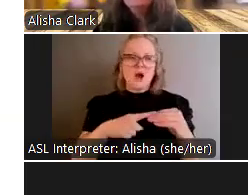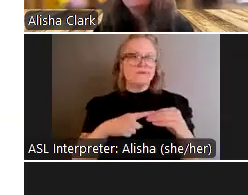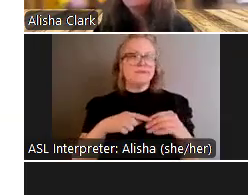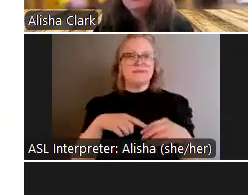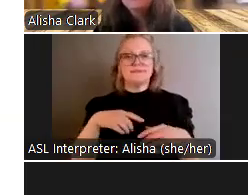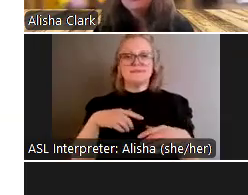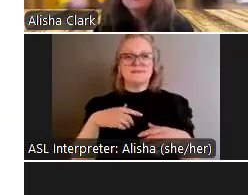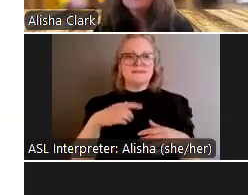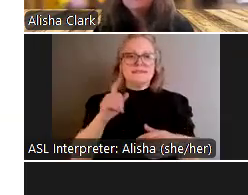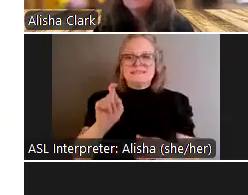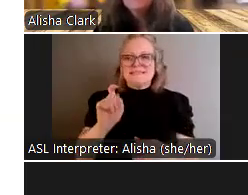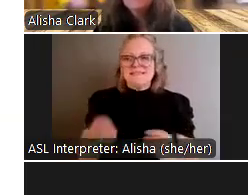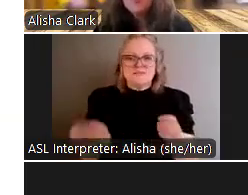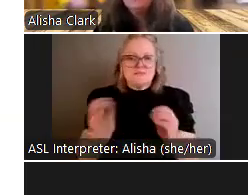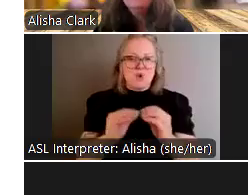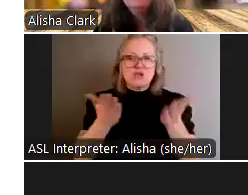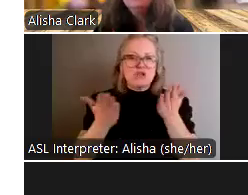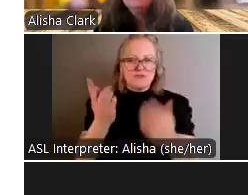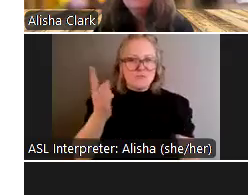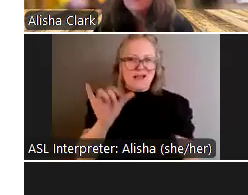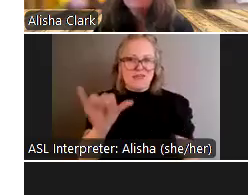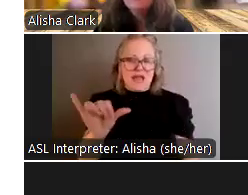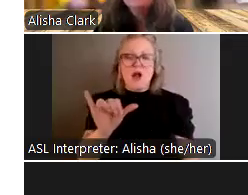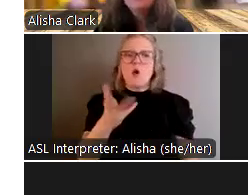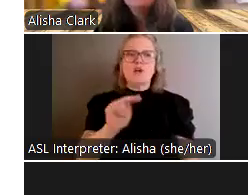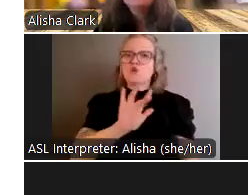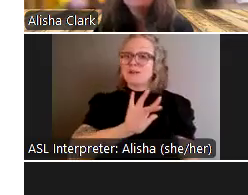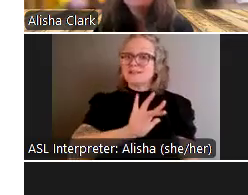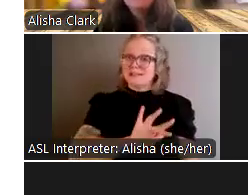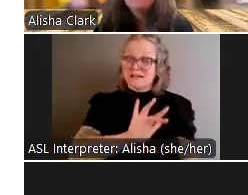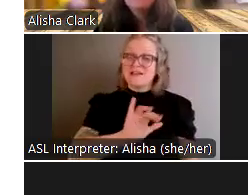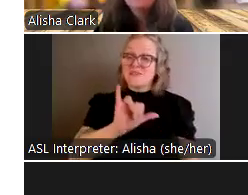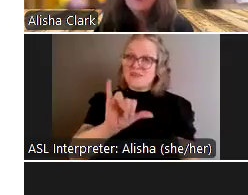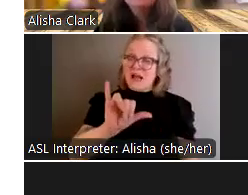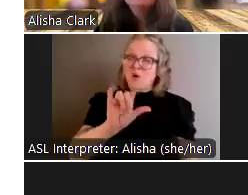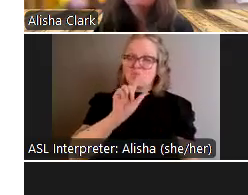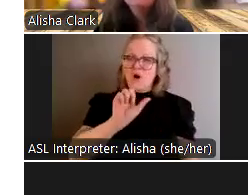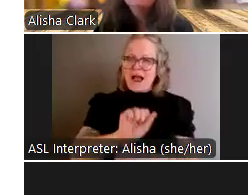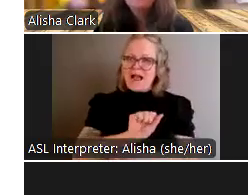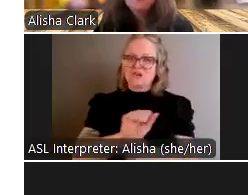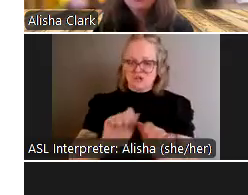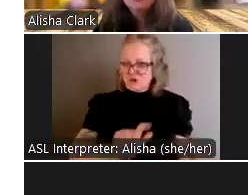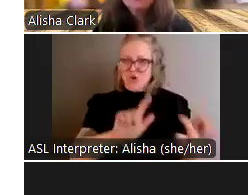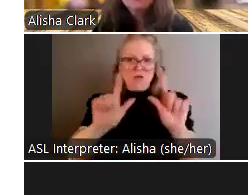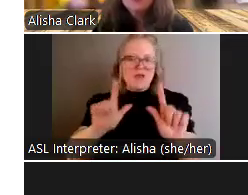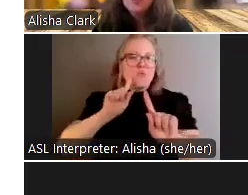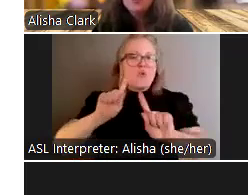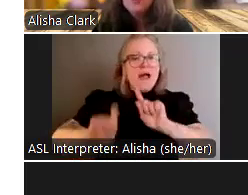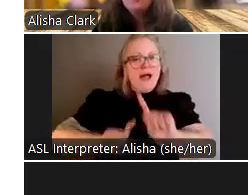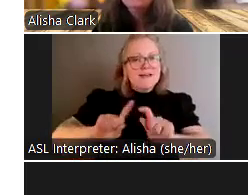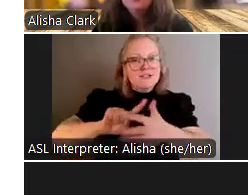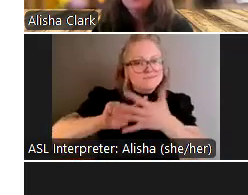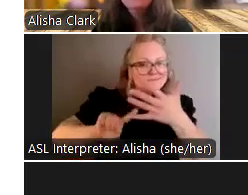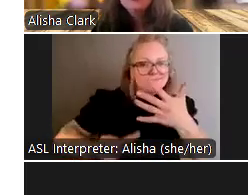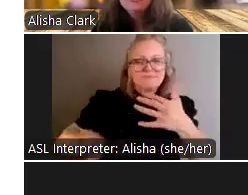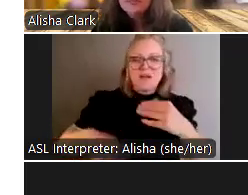needing further services or something like that. And then when you click on that, that is actually going to go in and ask you different questions